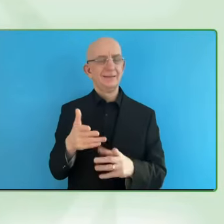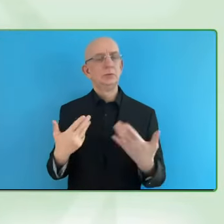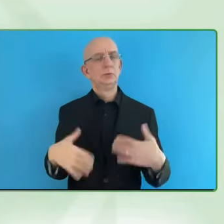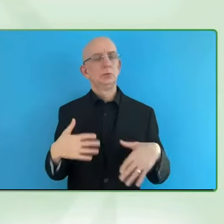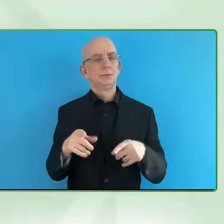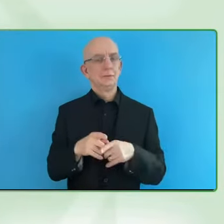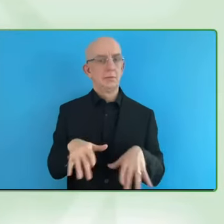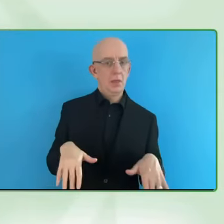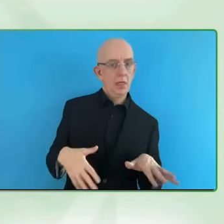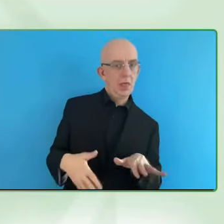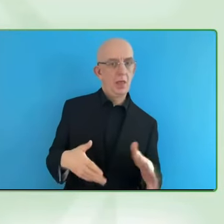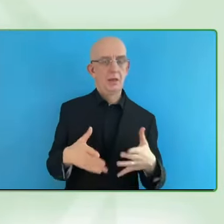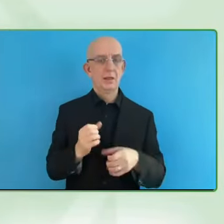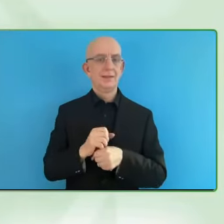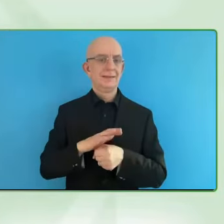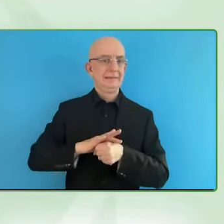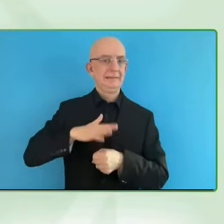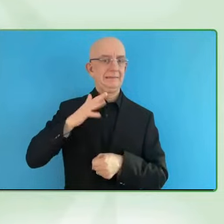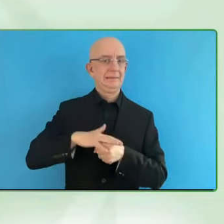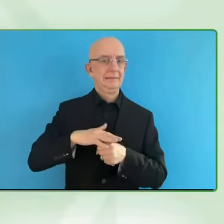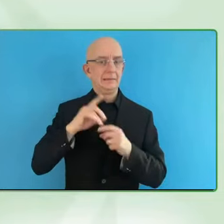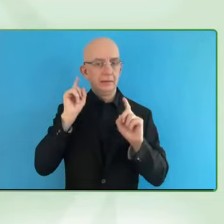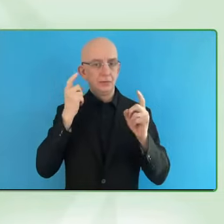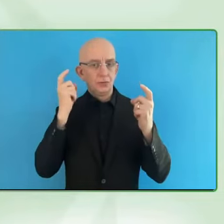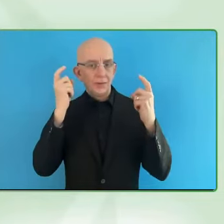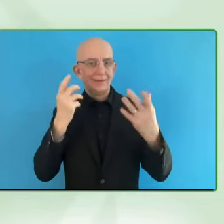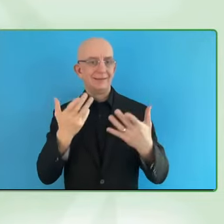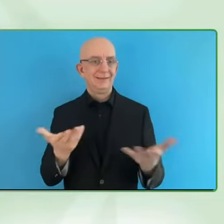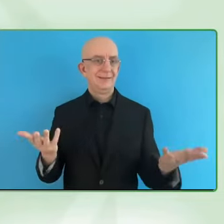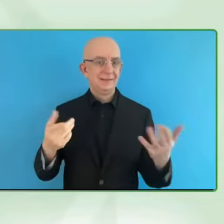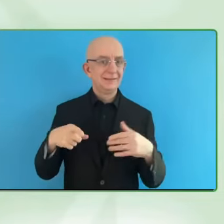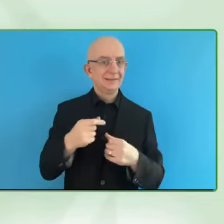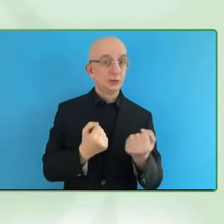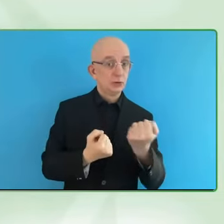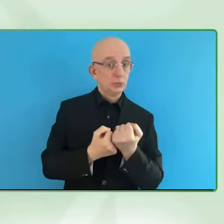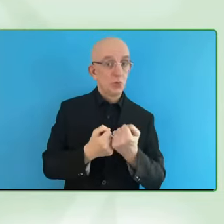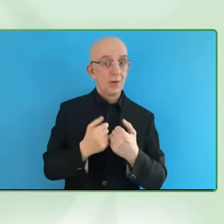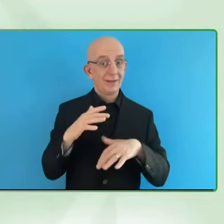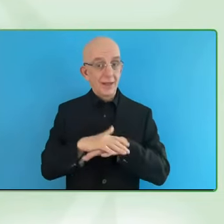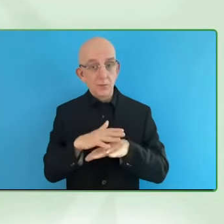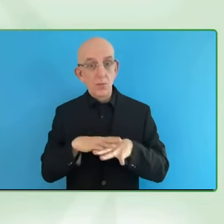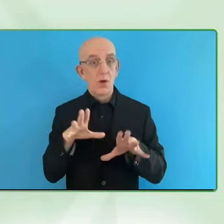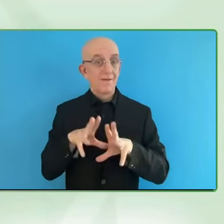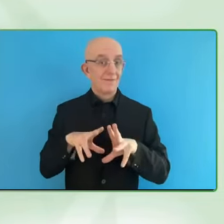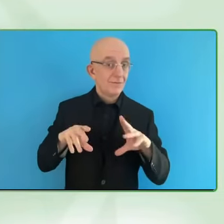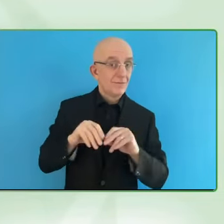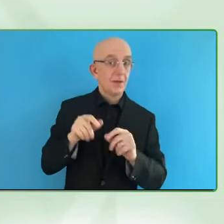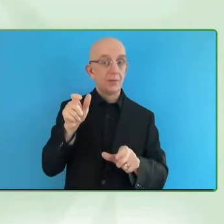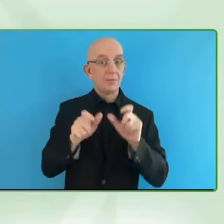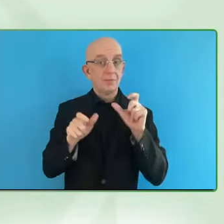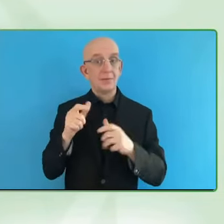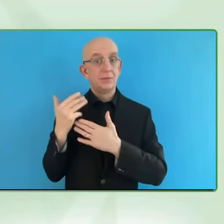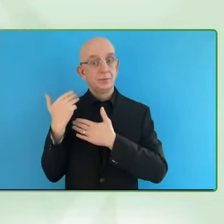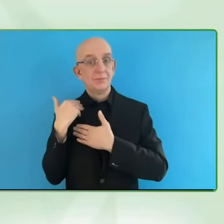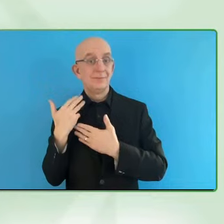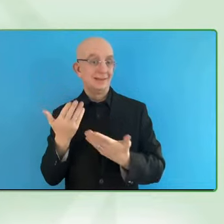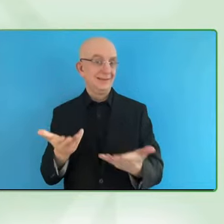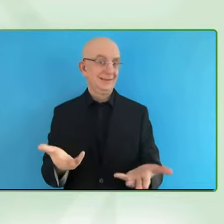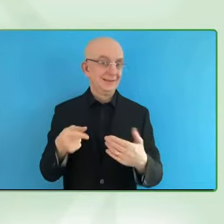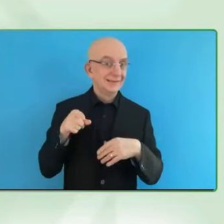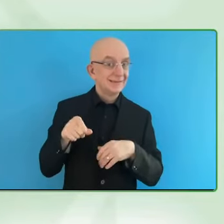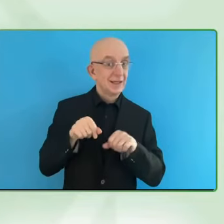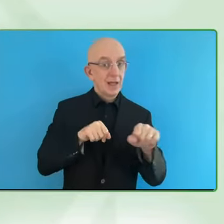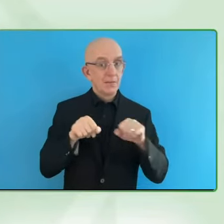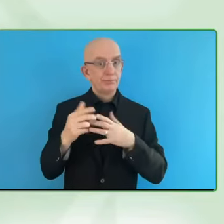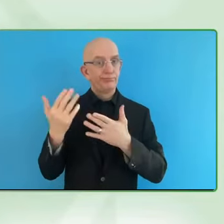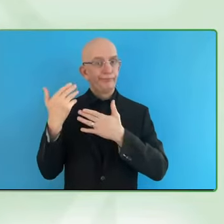stakeholders. A side effect of this arbitrariness is that any form of transition or change, like moving to a new town